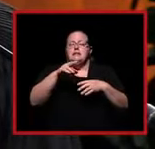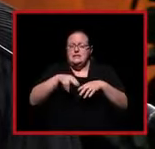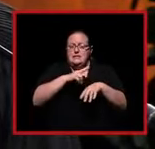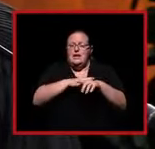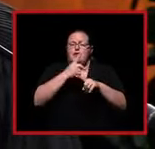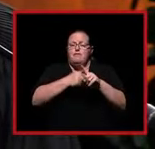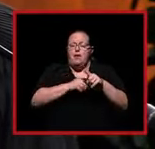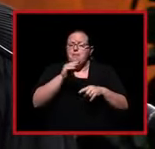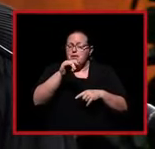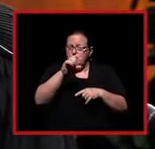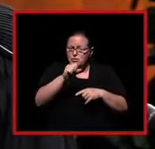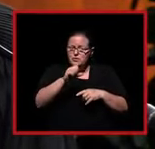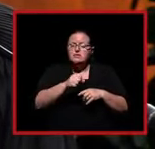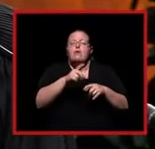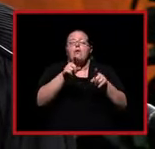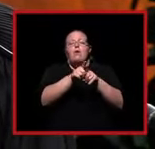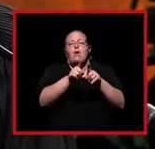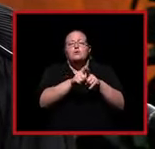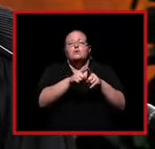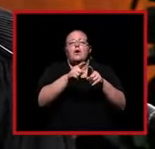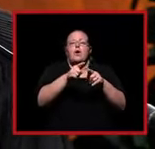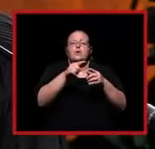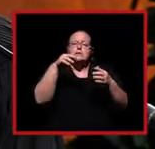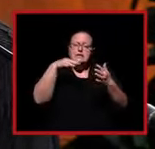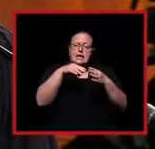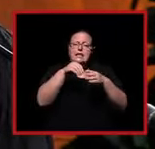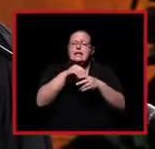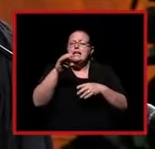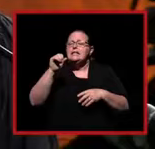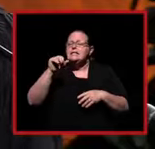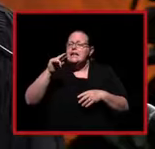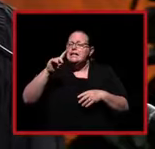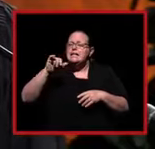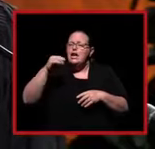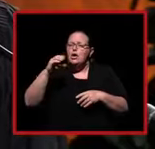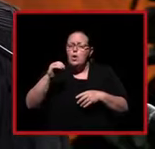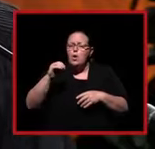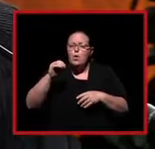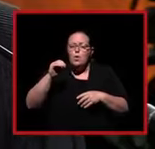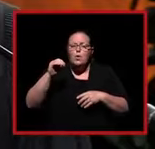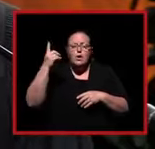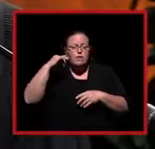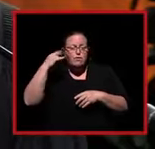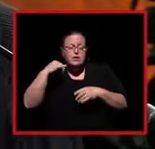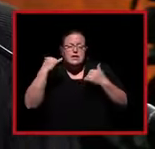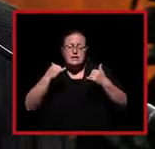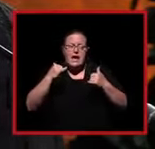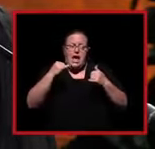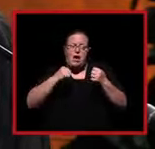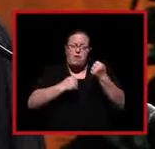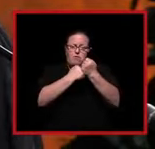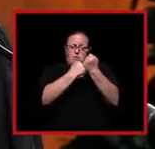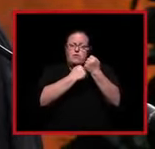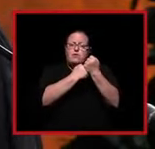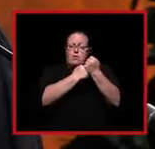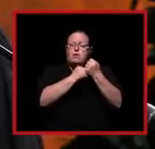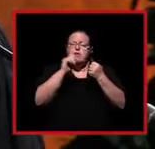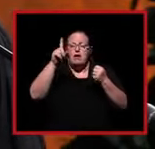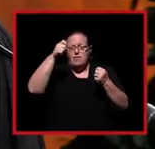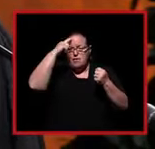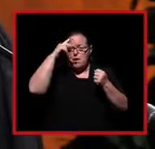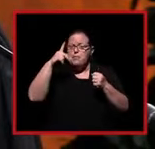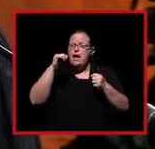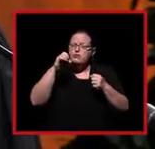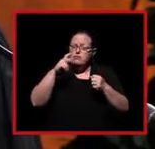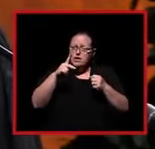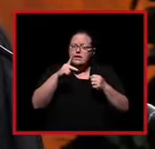and San Diego, California. He is now Governor Patrick's top advisor in education and one passionate guy when it comes to